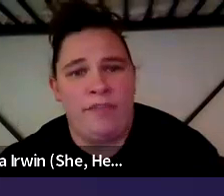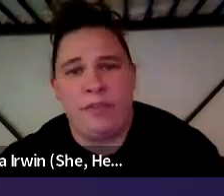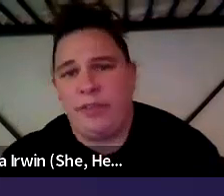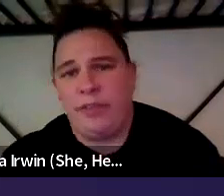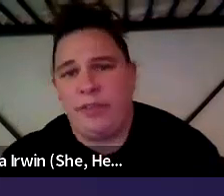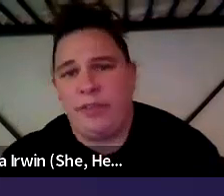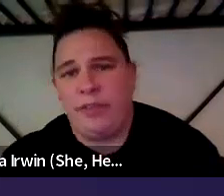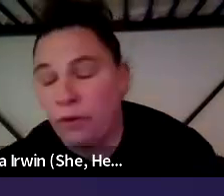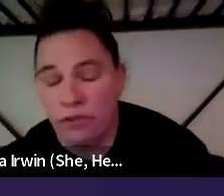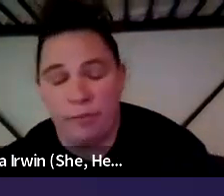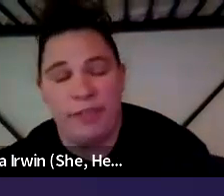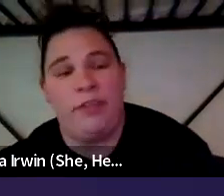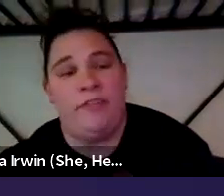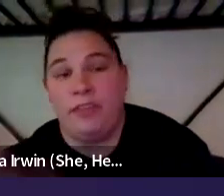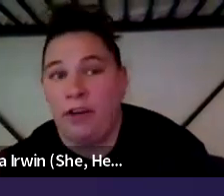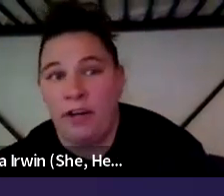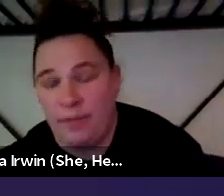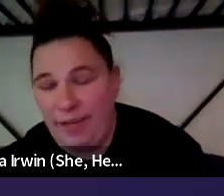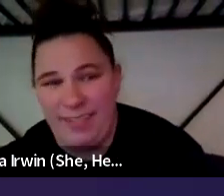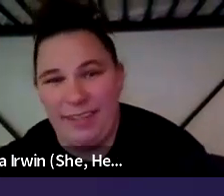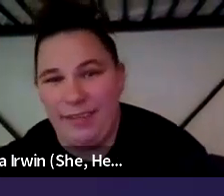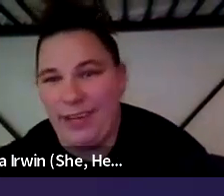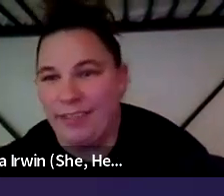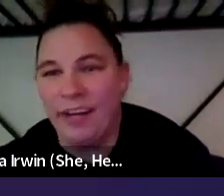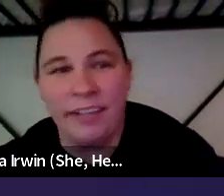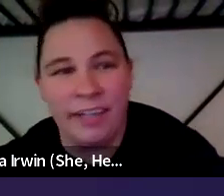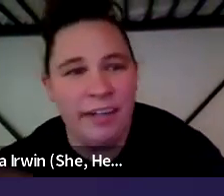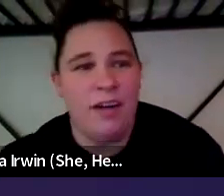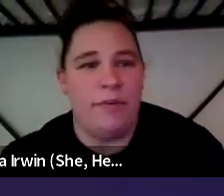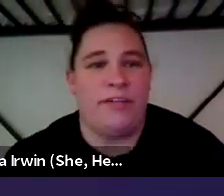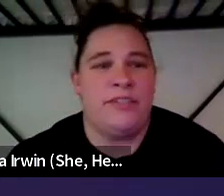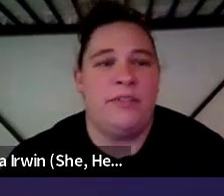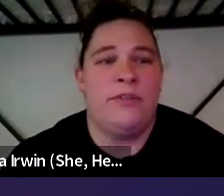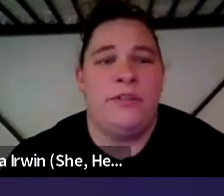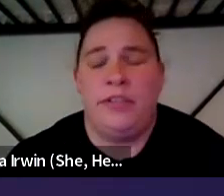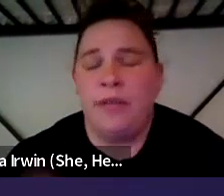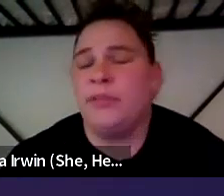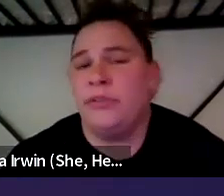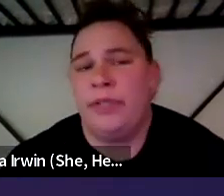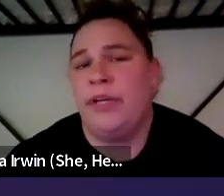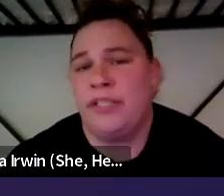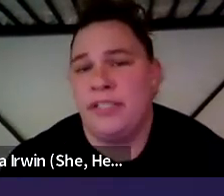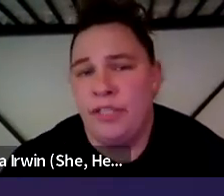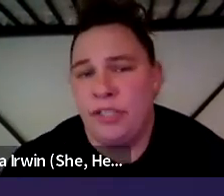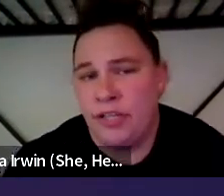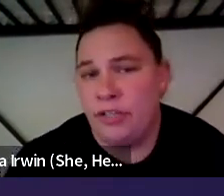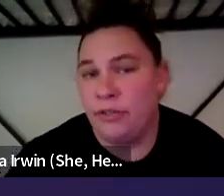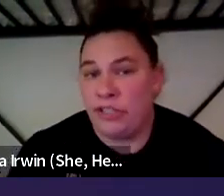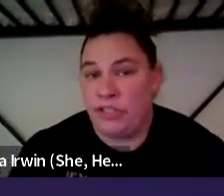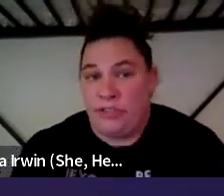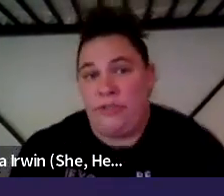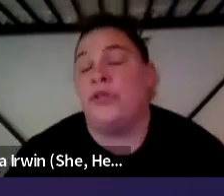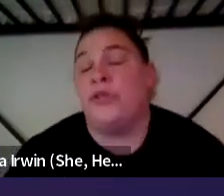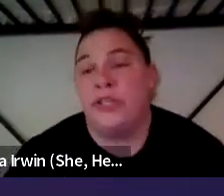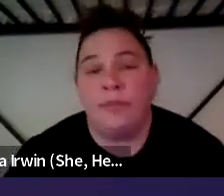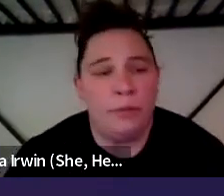So after we go over our whole spiel of the awesome AT that we have for gardening, you're able to request a demonstration or